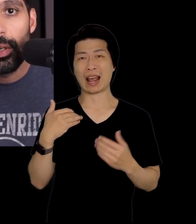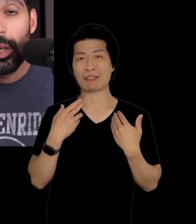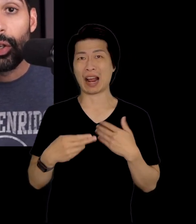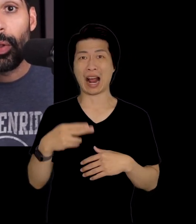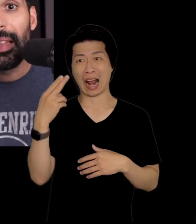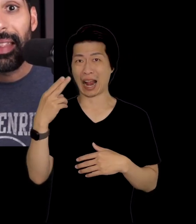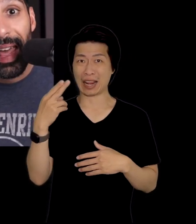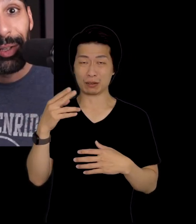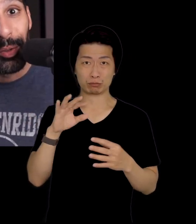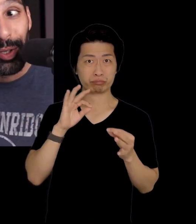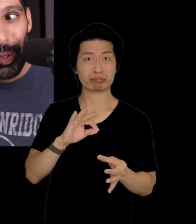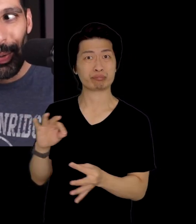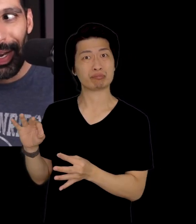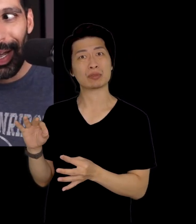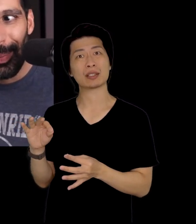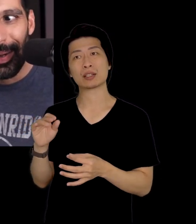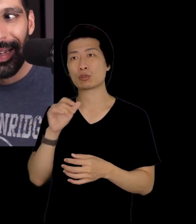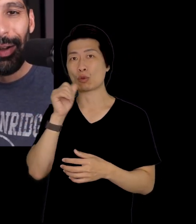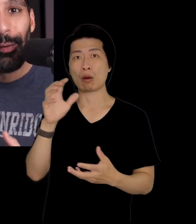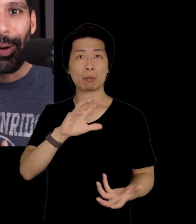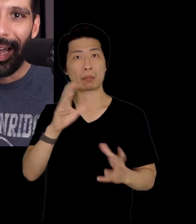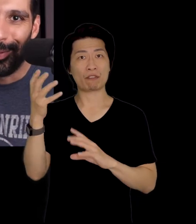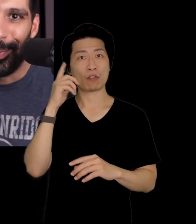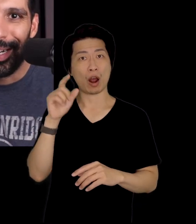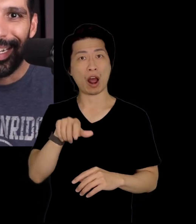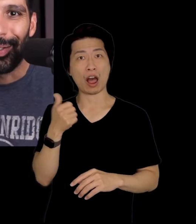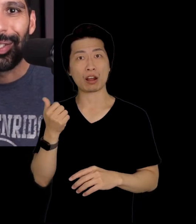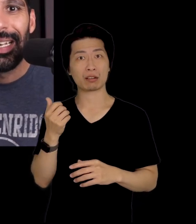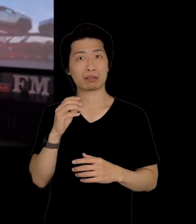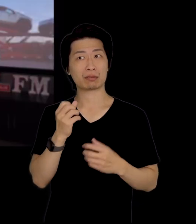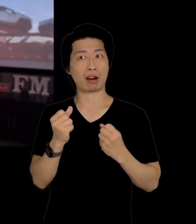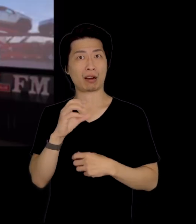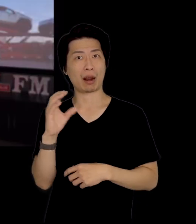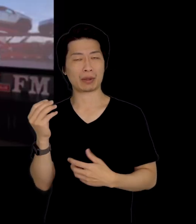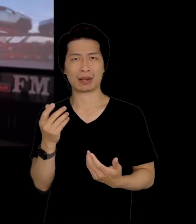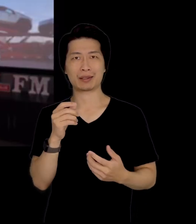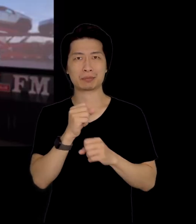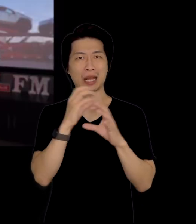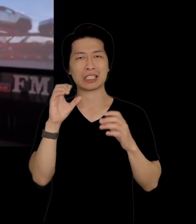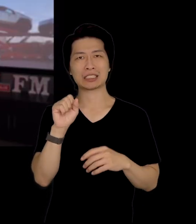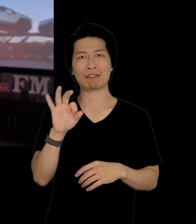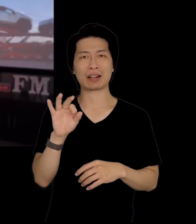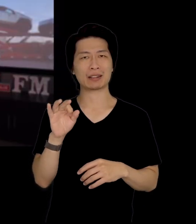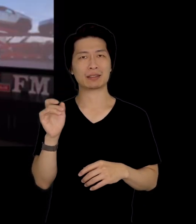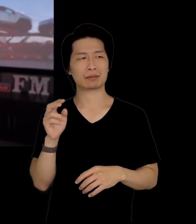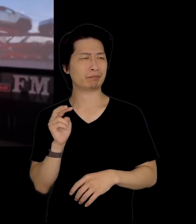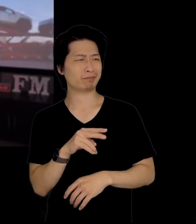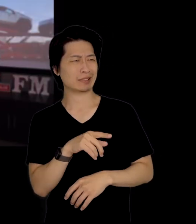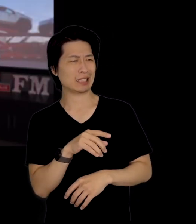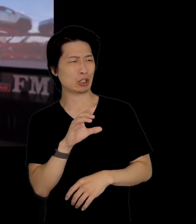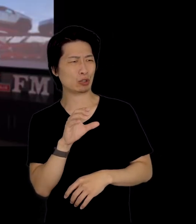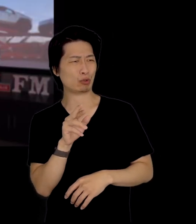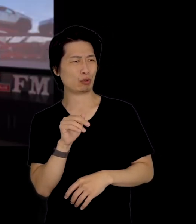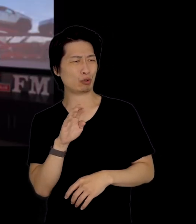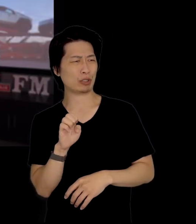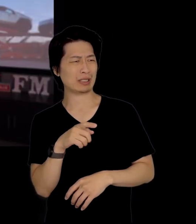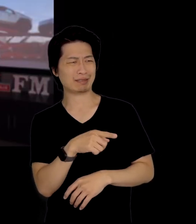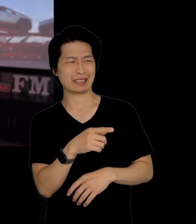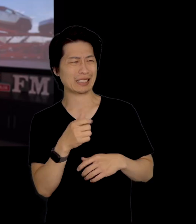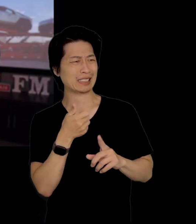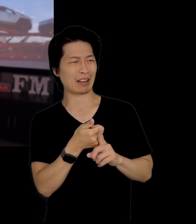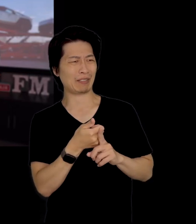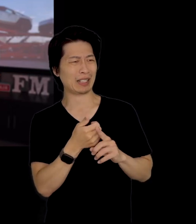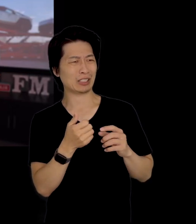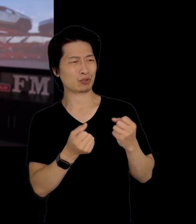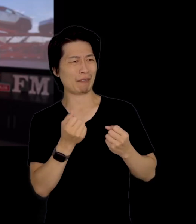execution so that they don't screw it up for everybody else. Imagine a situation where San Francisco is looking at Cruise and saying, wow,